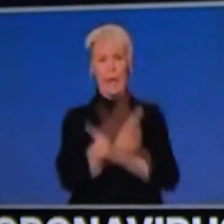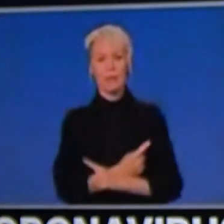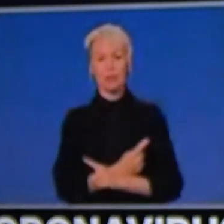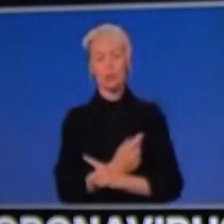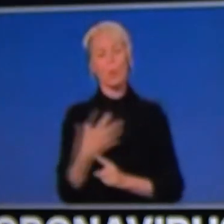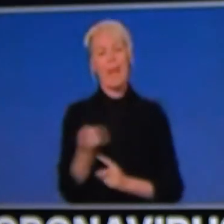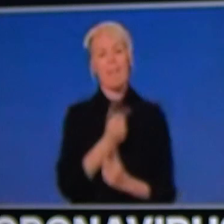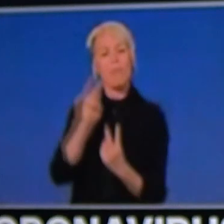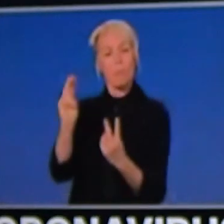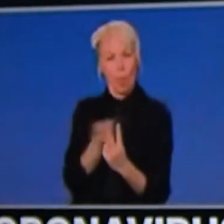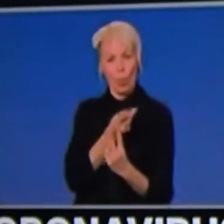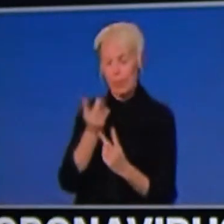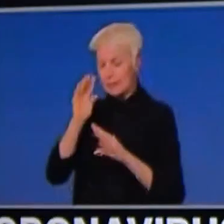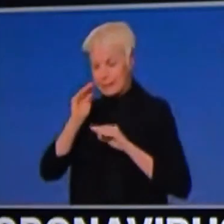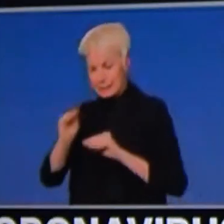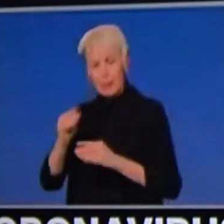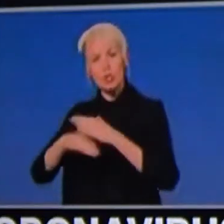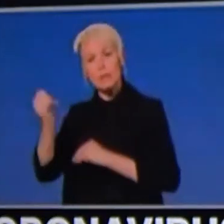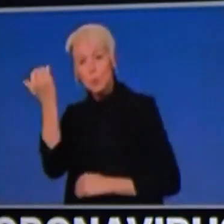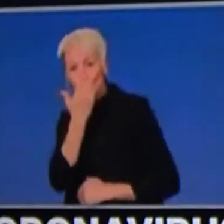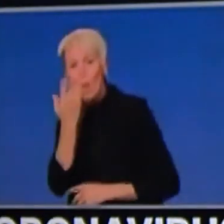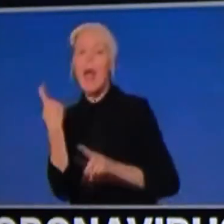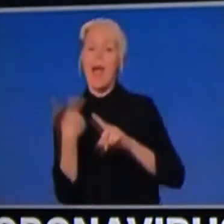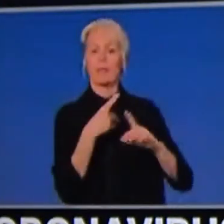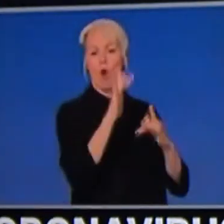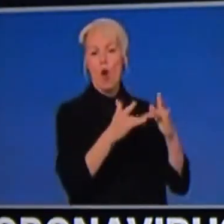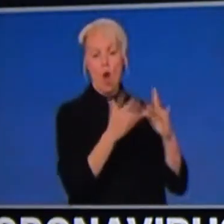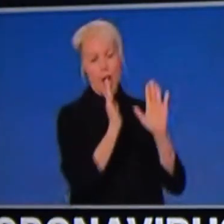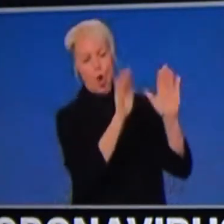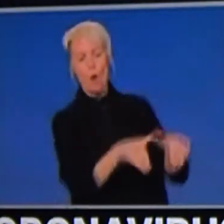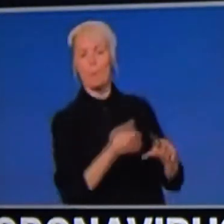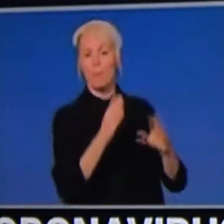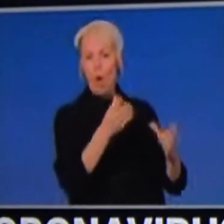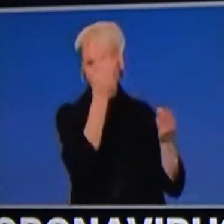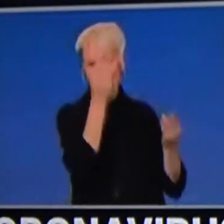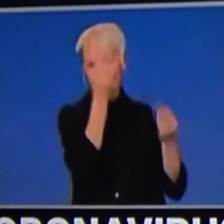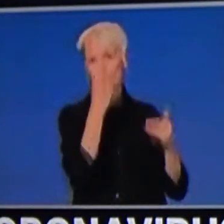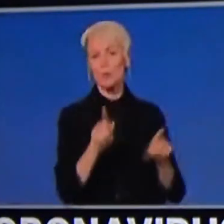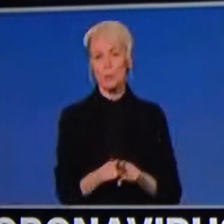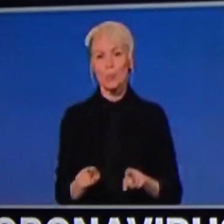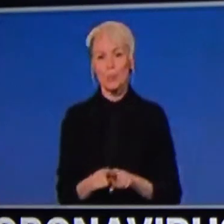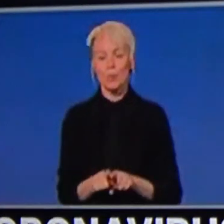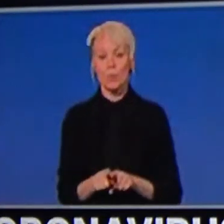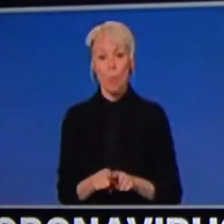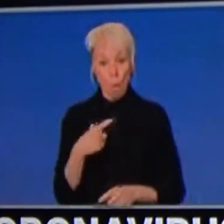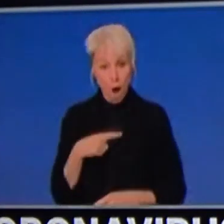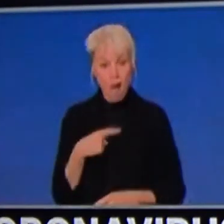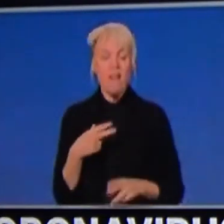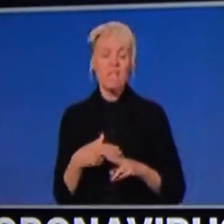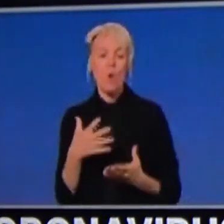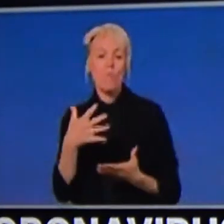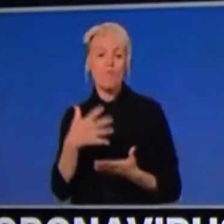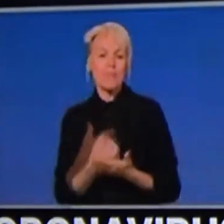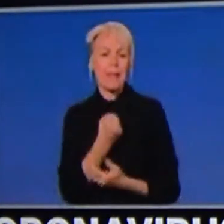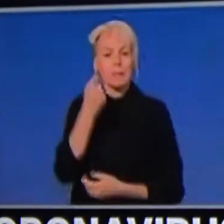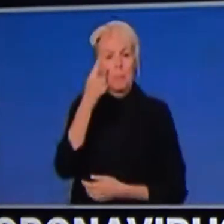used, principally to protect the safety of teachers in this environment. And so these models